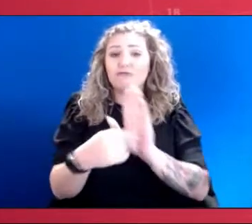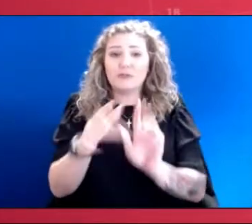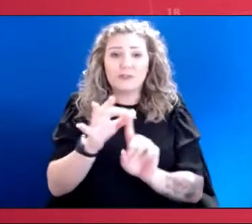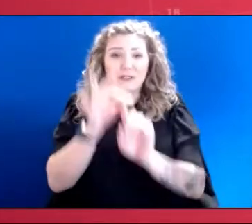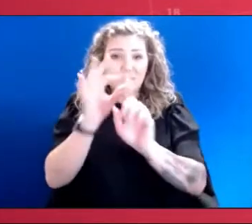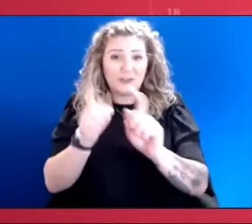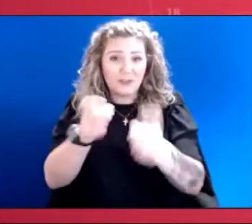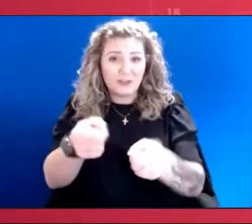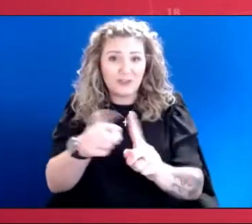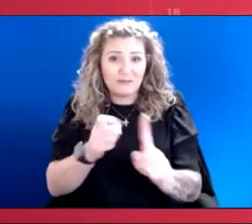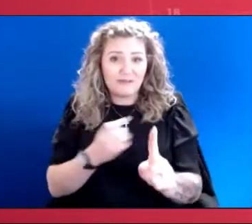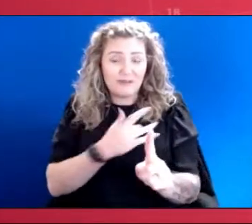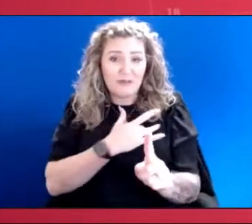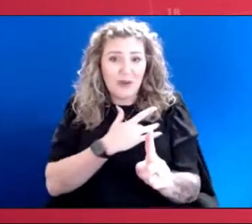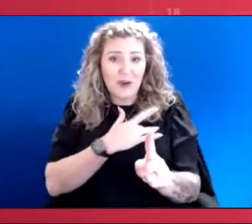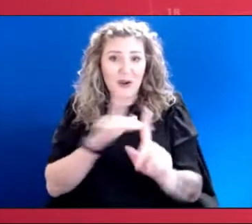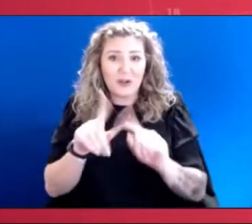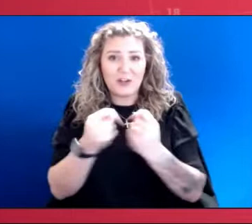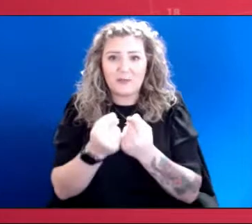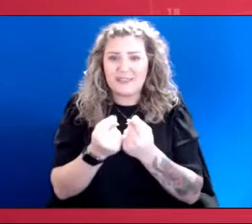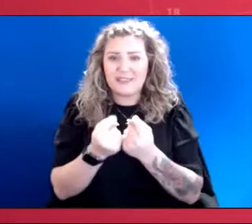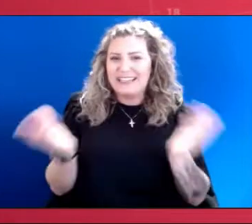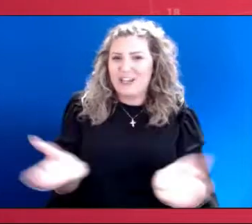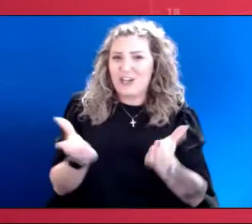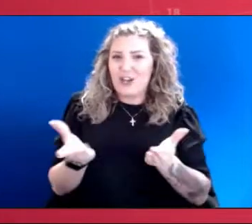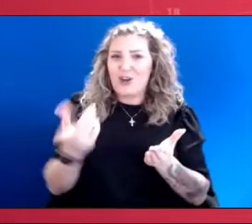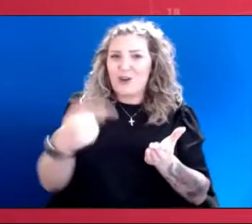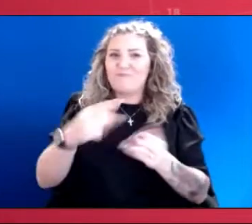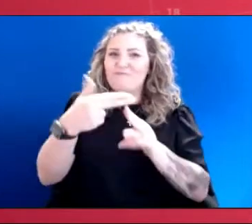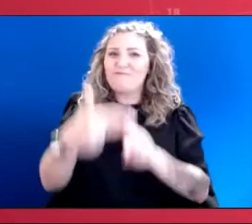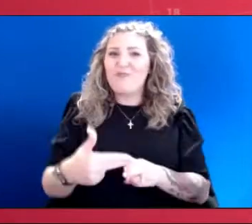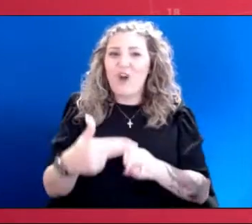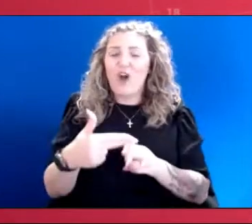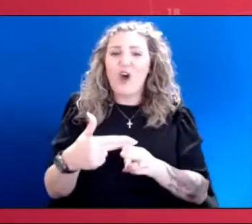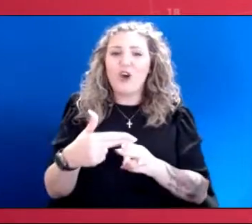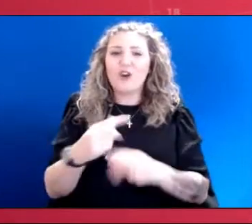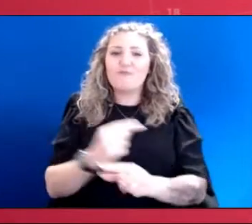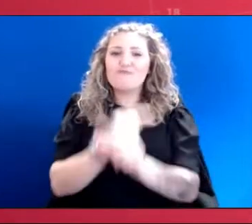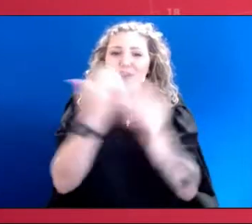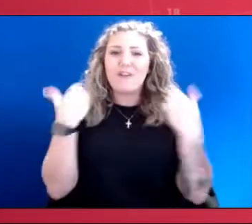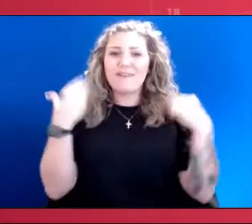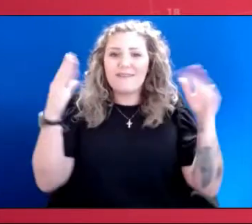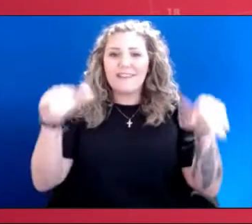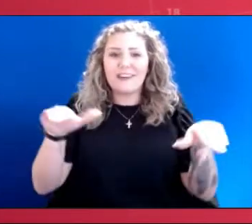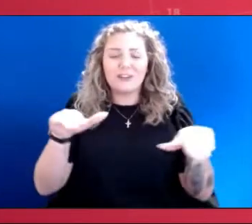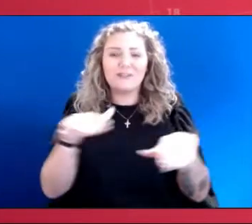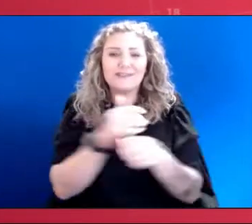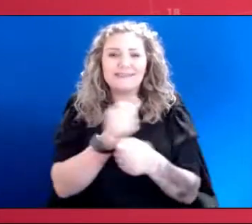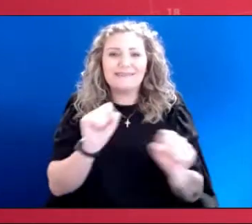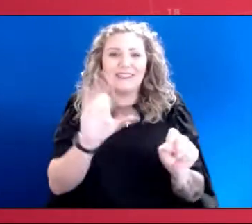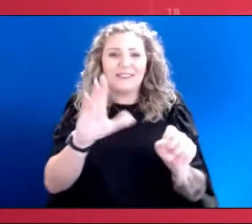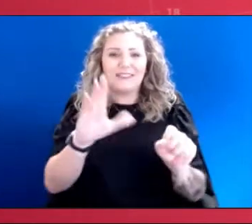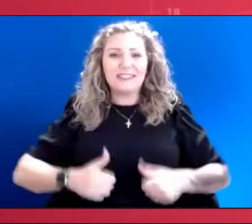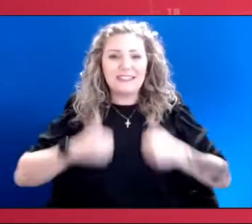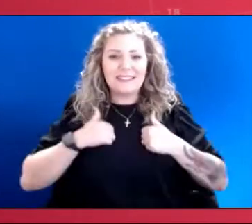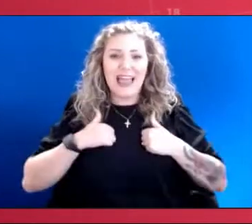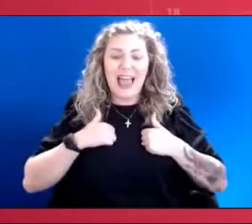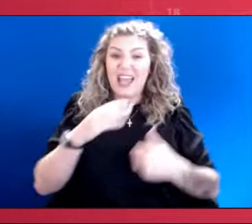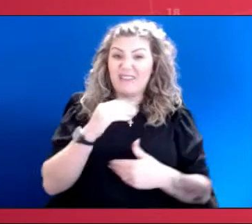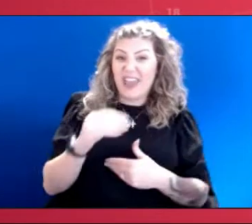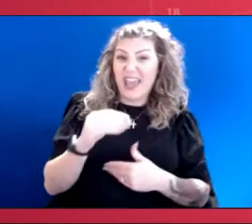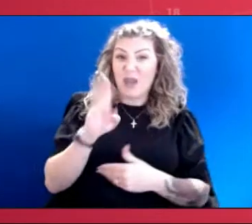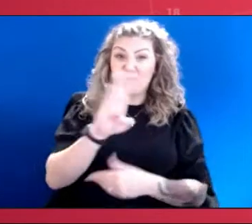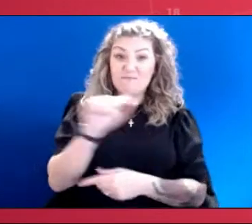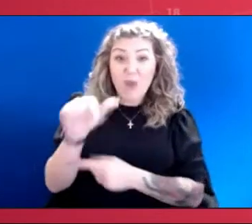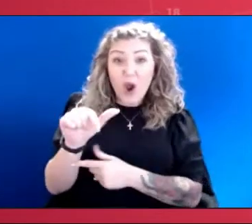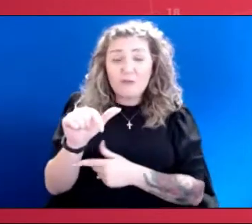from a man who calls the team here guardian angels who saved his life. And steak, burgers, barbecue. Hey, we live in the Midwest. Red